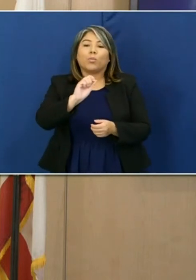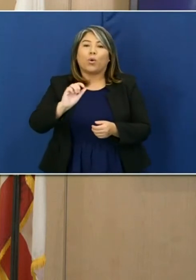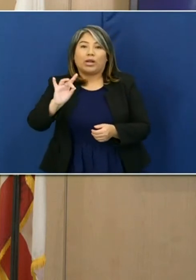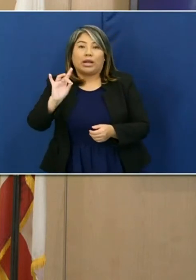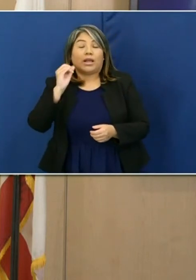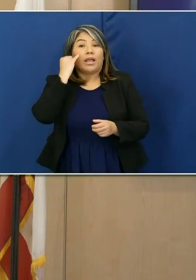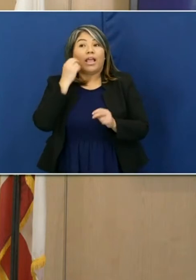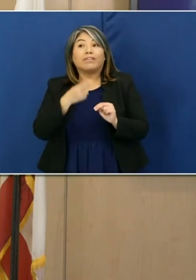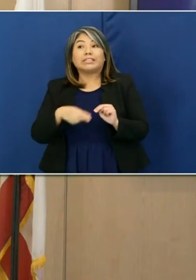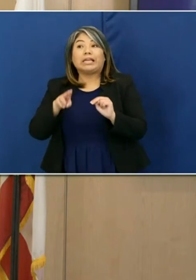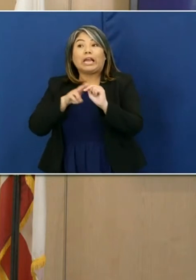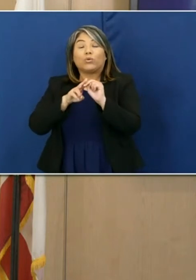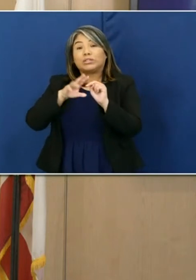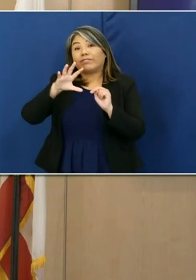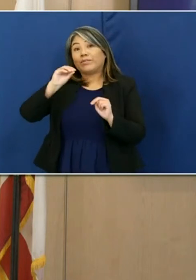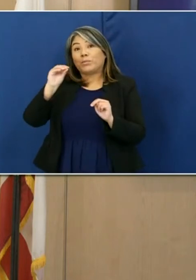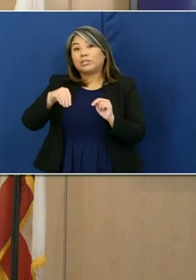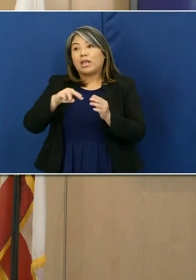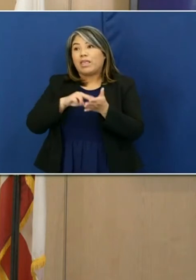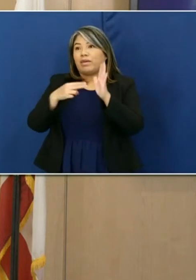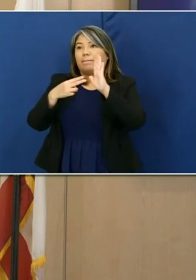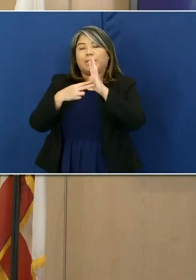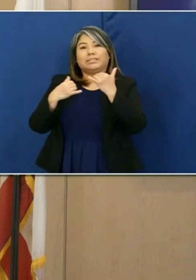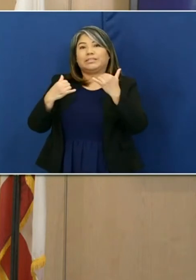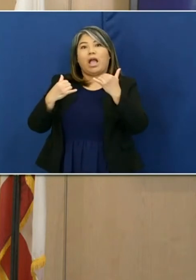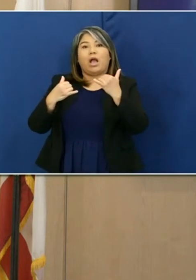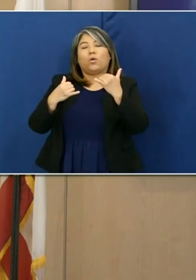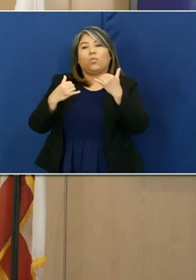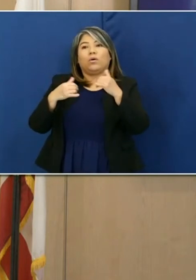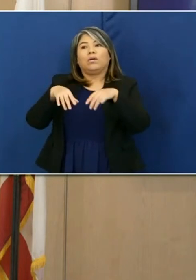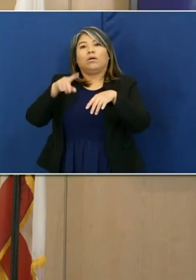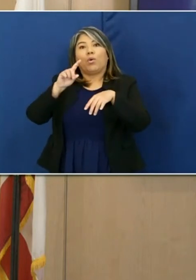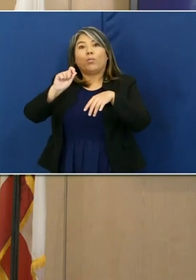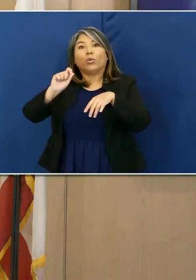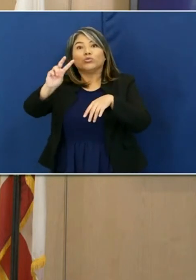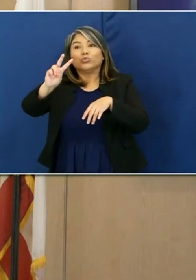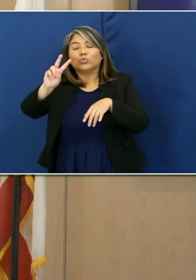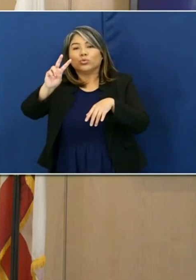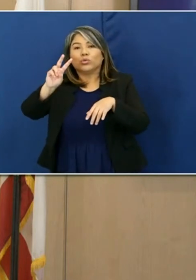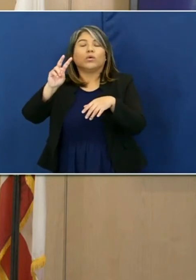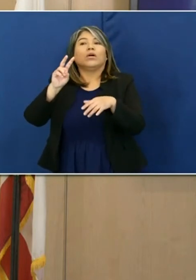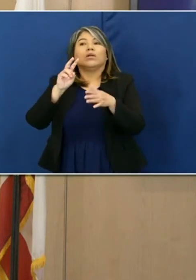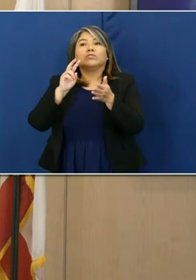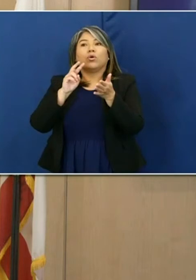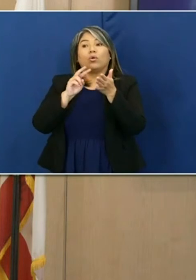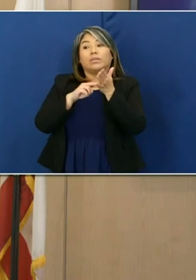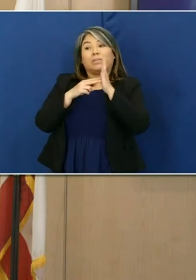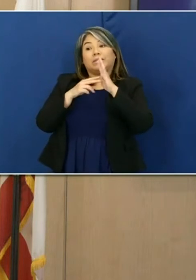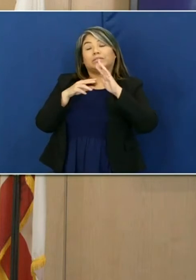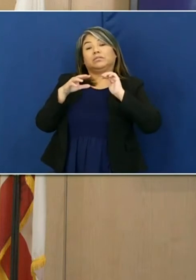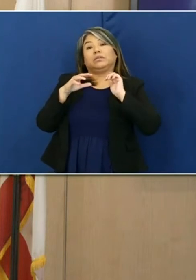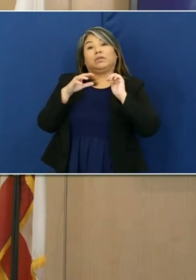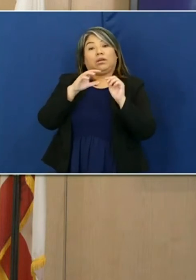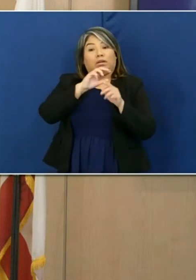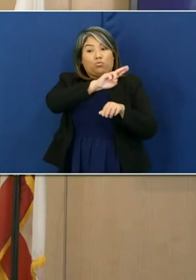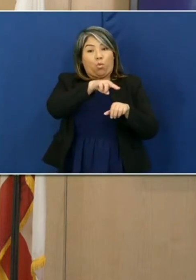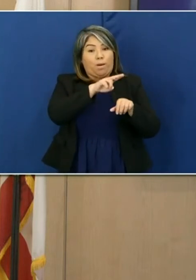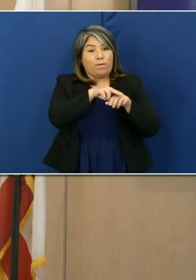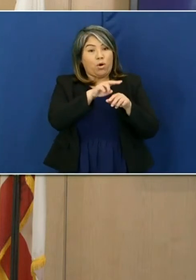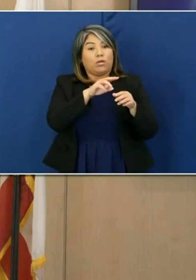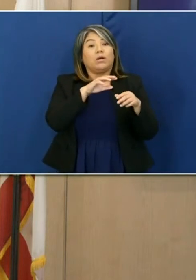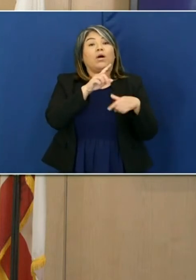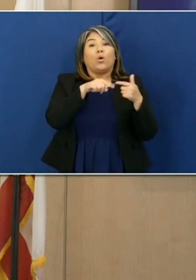it increases by 50%, it means that it's not 1.2, which means that under normal circumstances where cases would start to